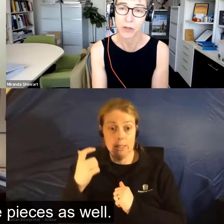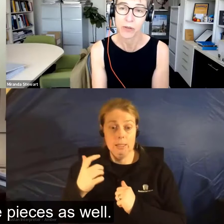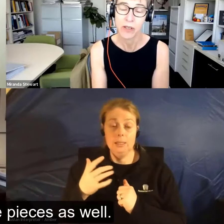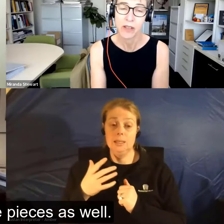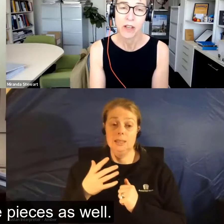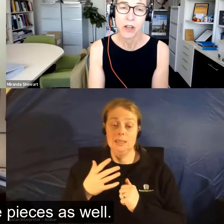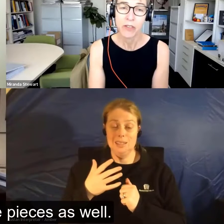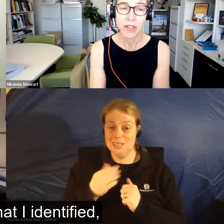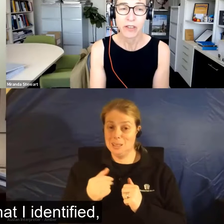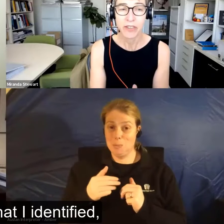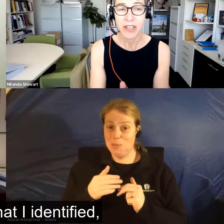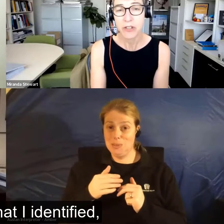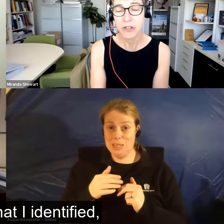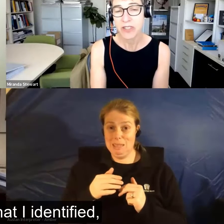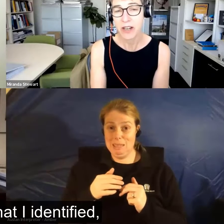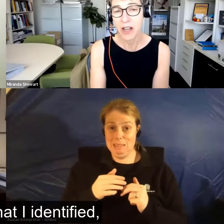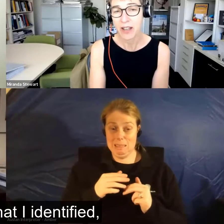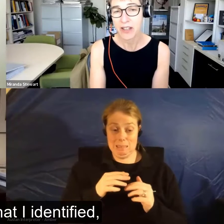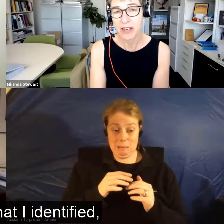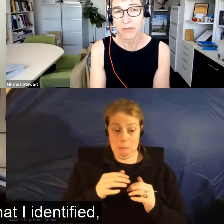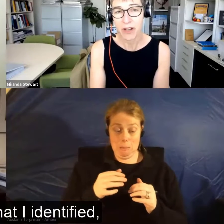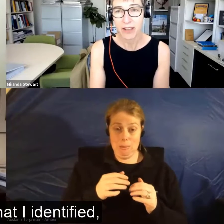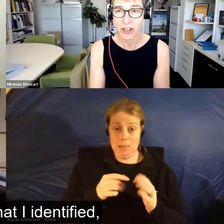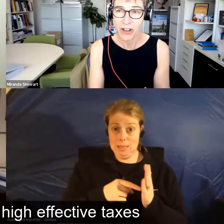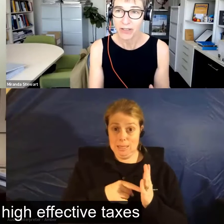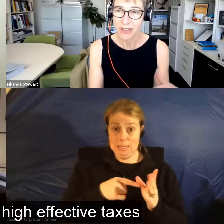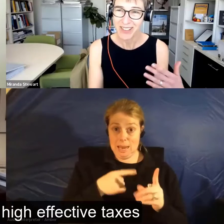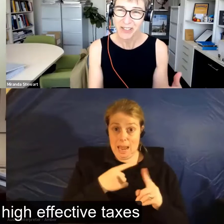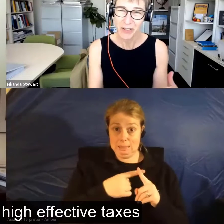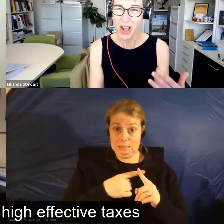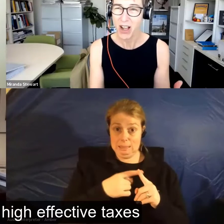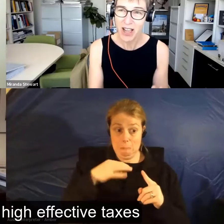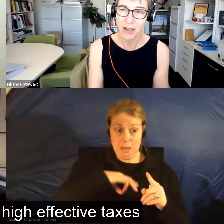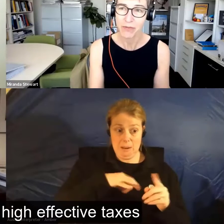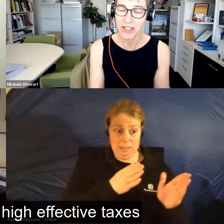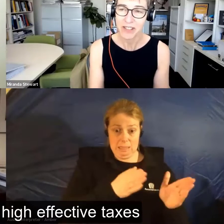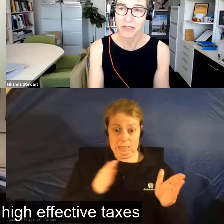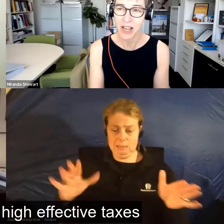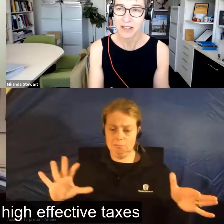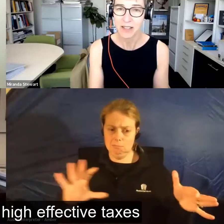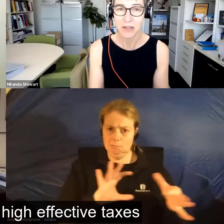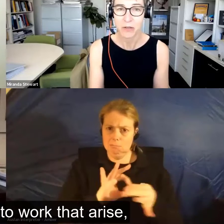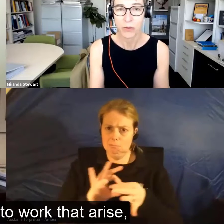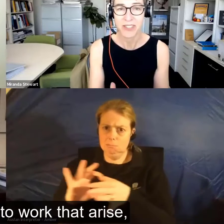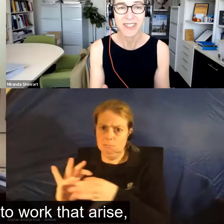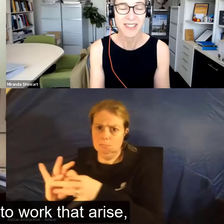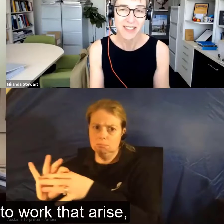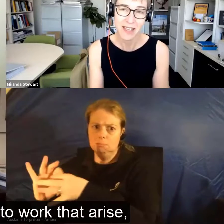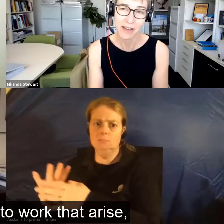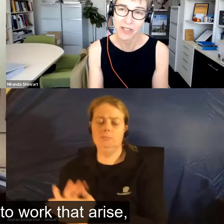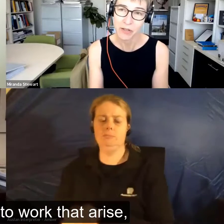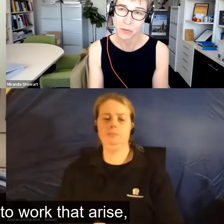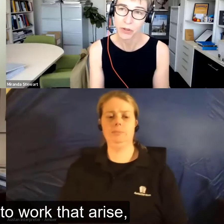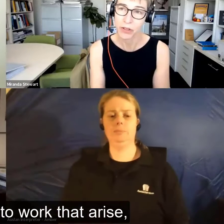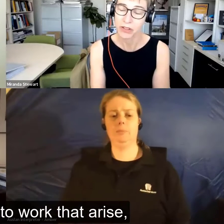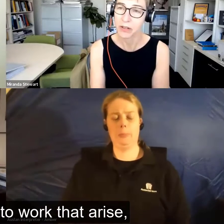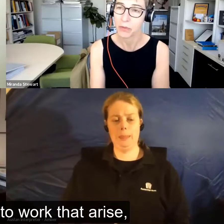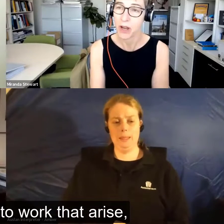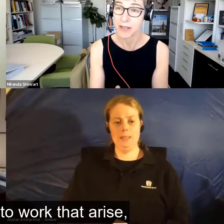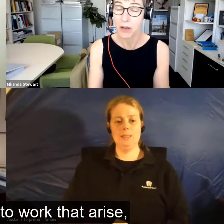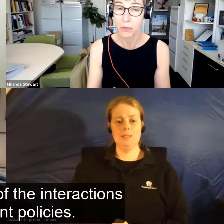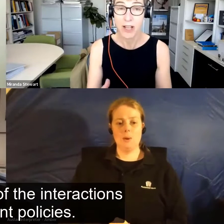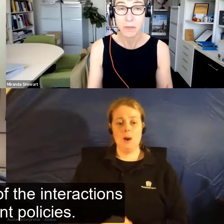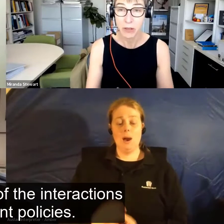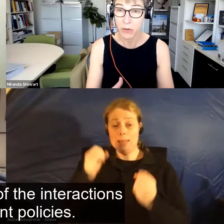as well. The issues that I identified, the kind of sort of high effective taxes or disincentives to work